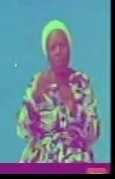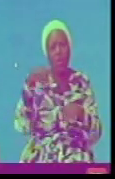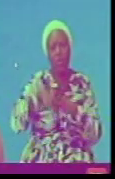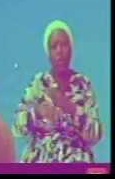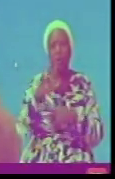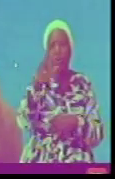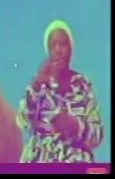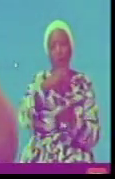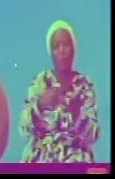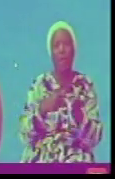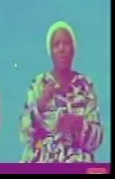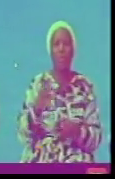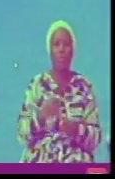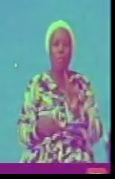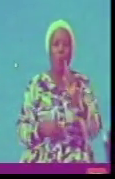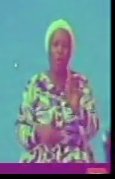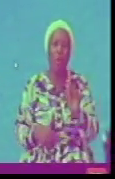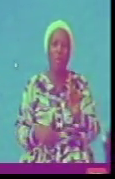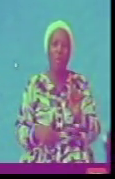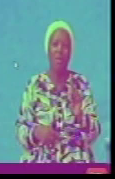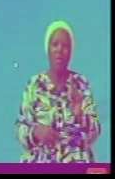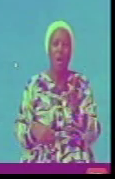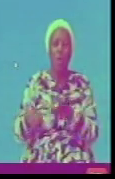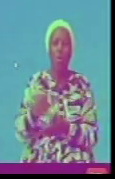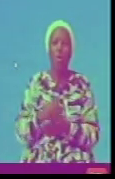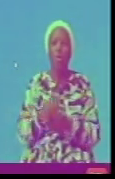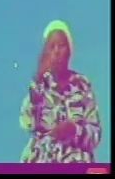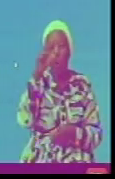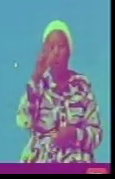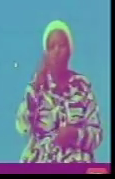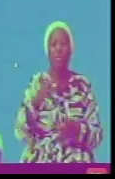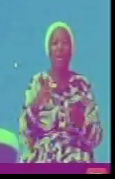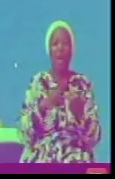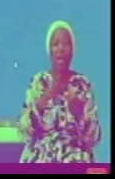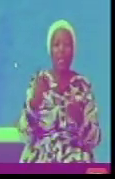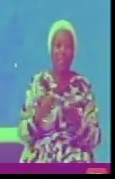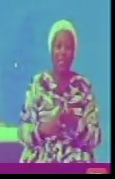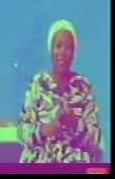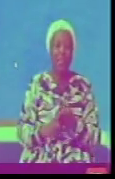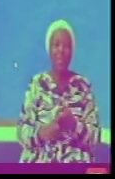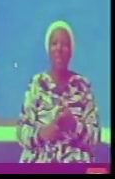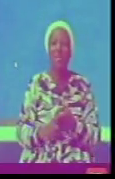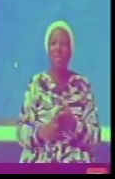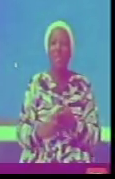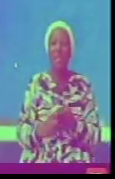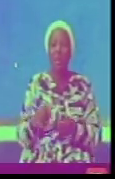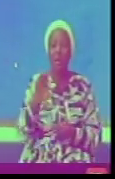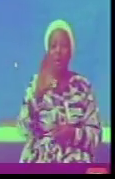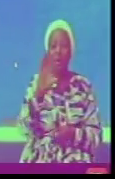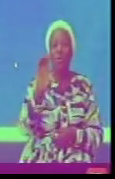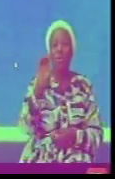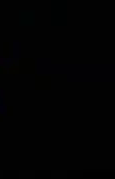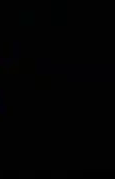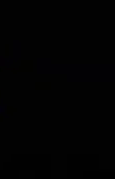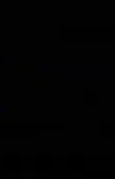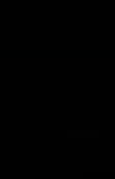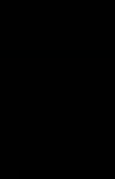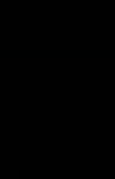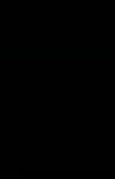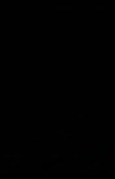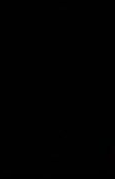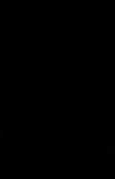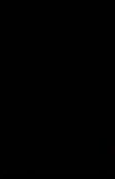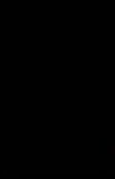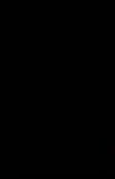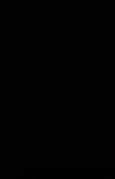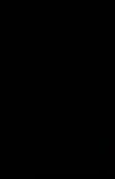But then I want to divide that story into three parts. Number one, corruption,